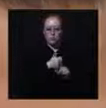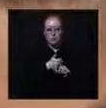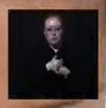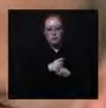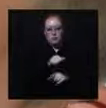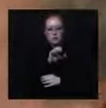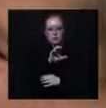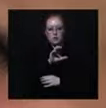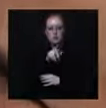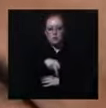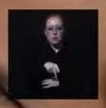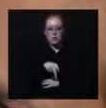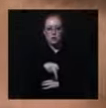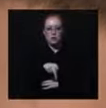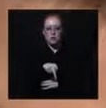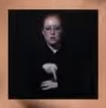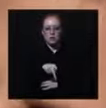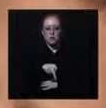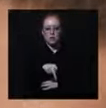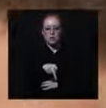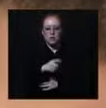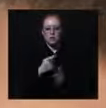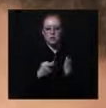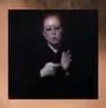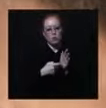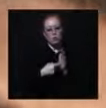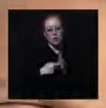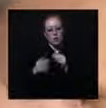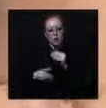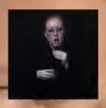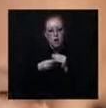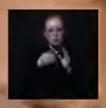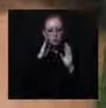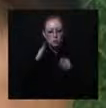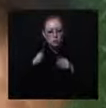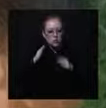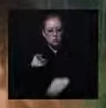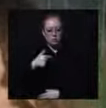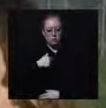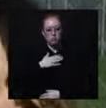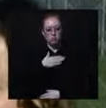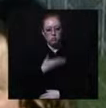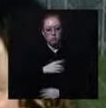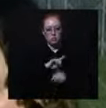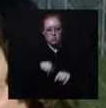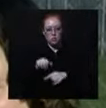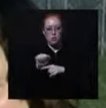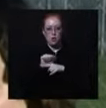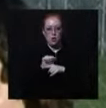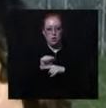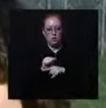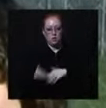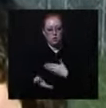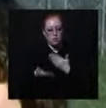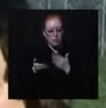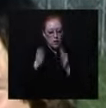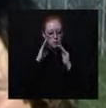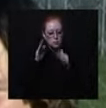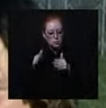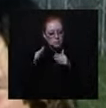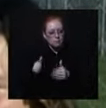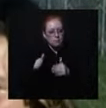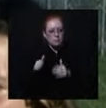has cerebral palsy and that he would require some extra attention, and that I would be willing to attend those practices to provide him with